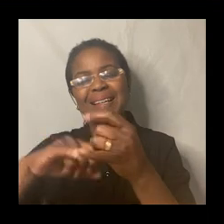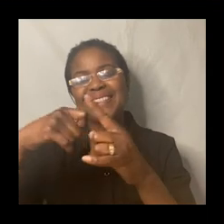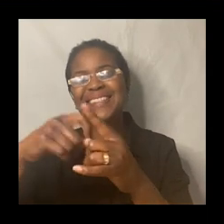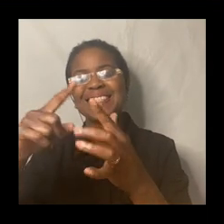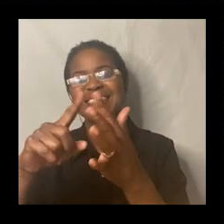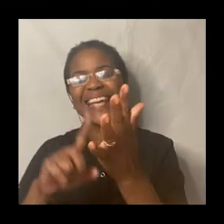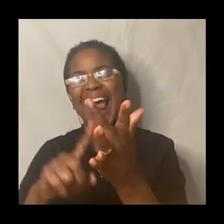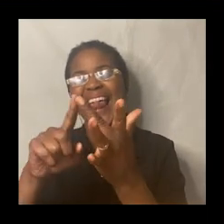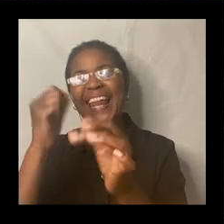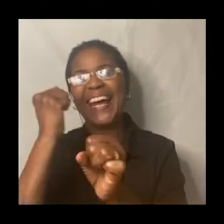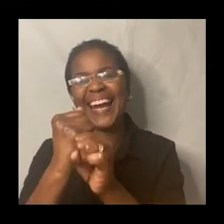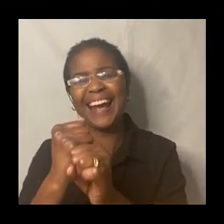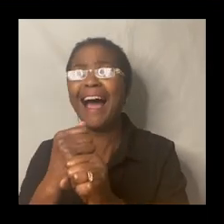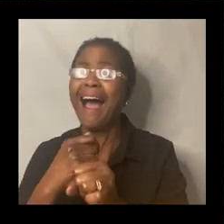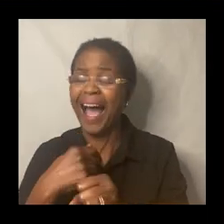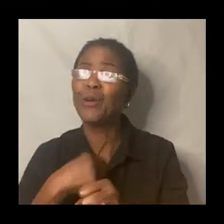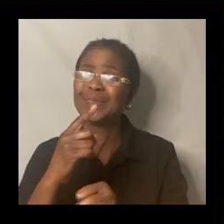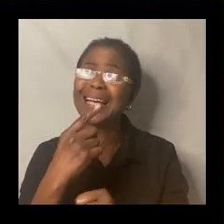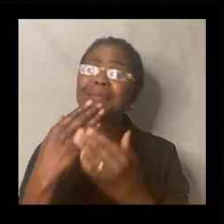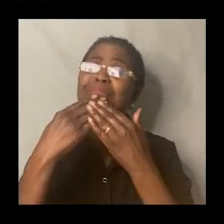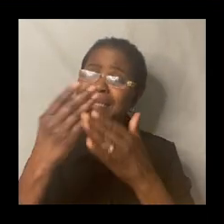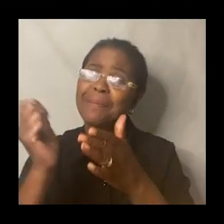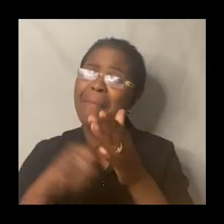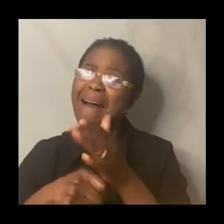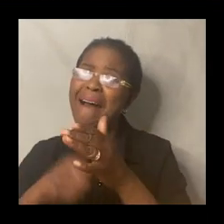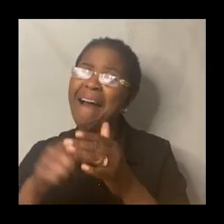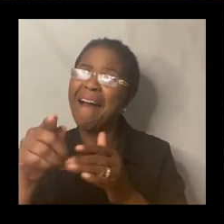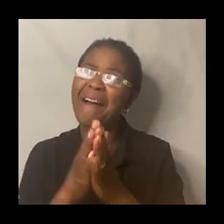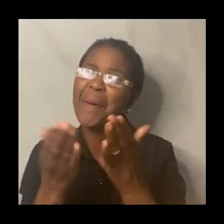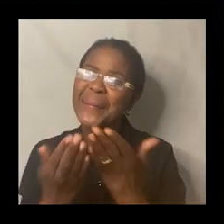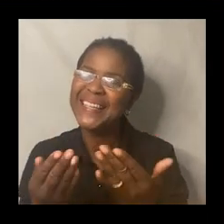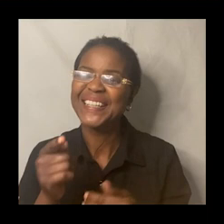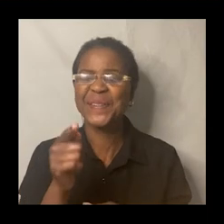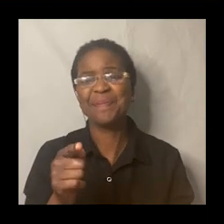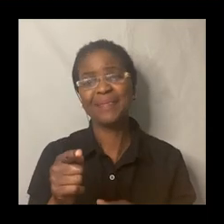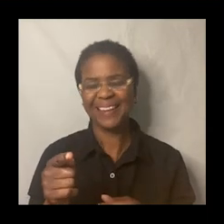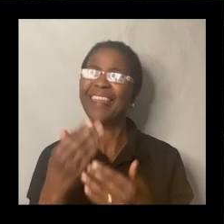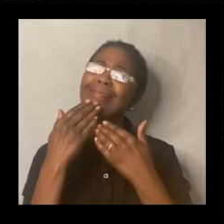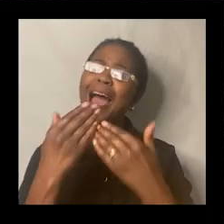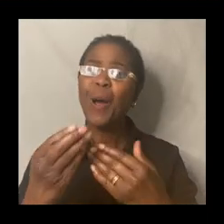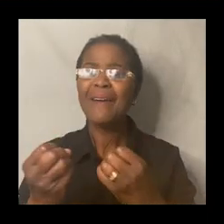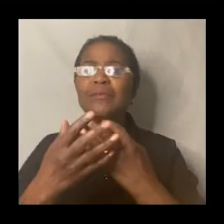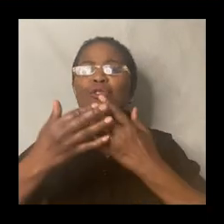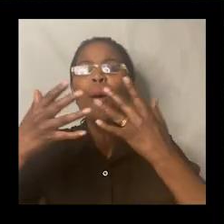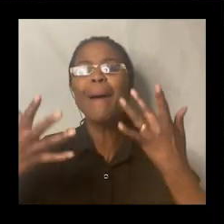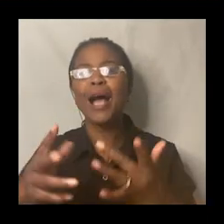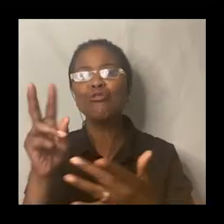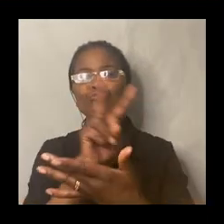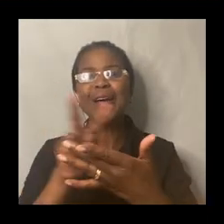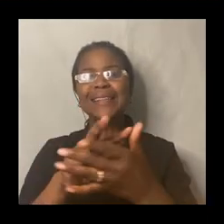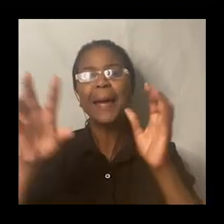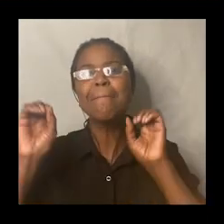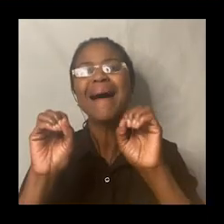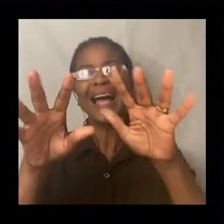do suggest that you all get your hands upon it. Thank you so much. There is so much more Reading